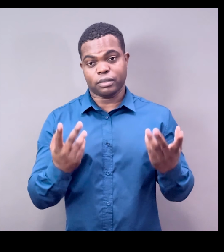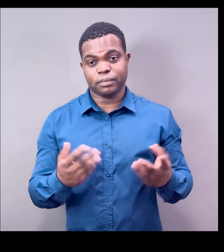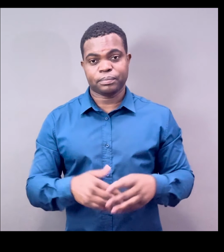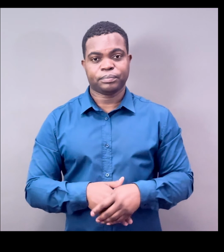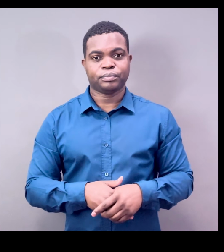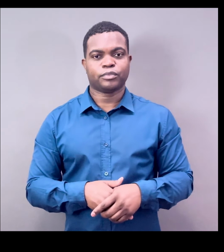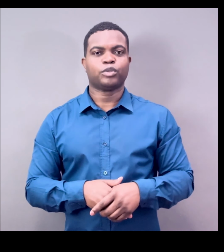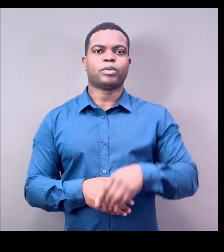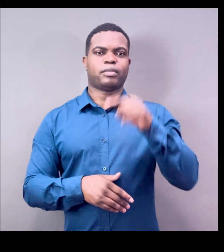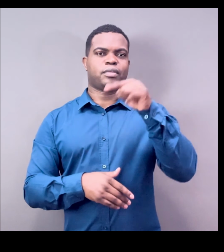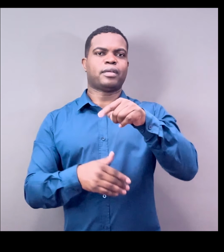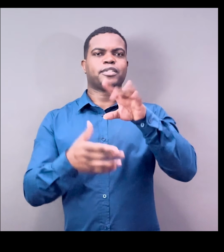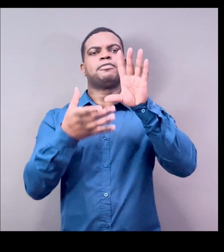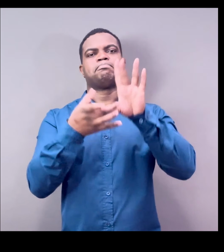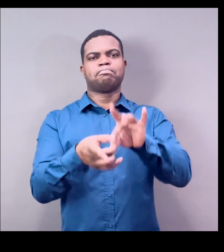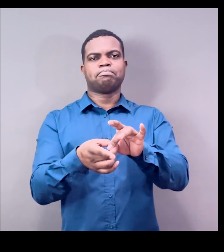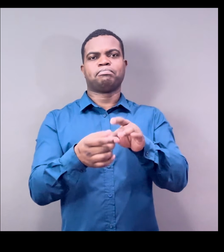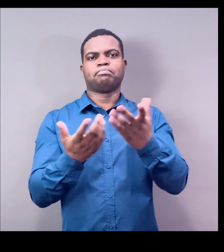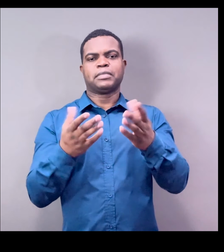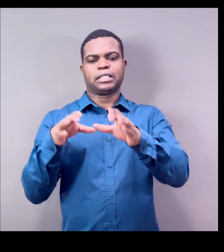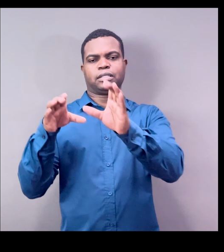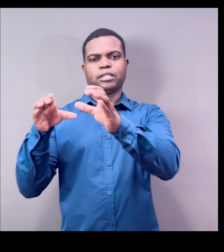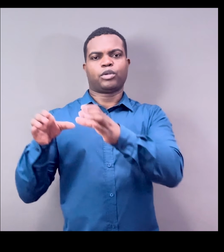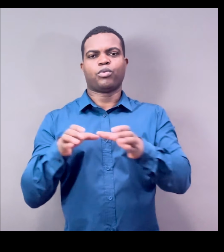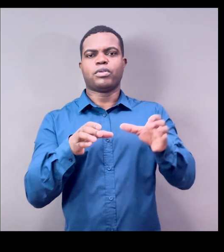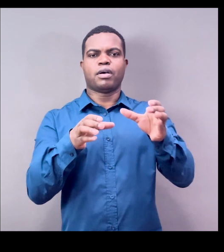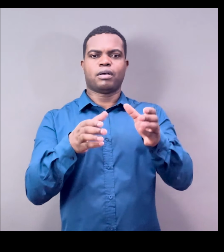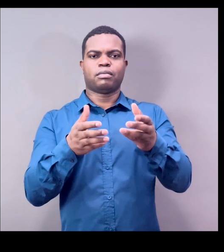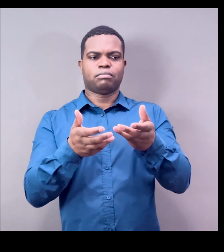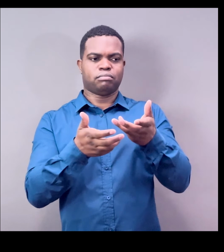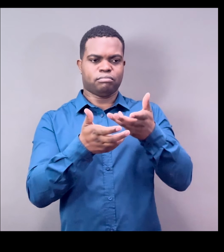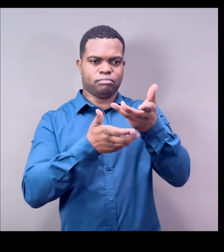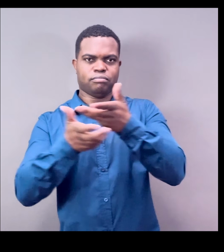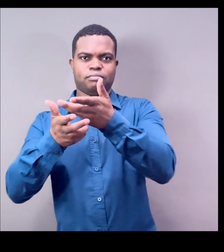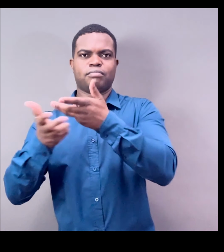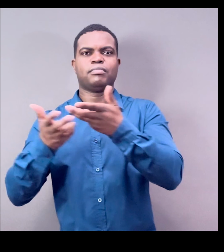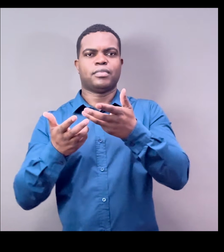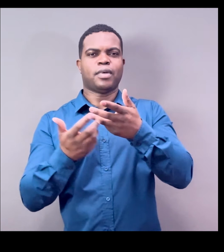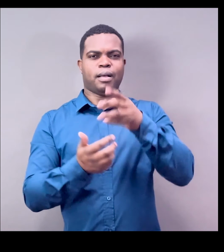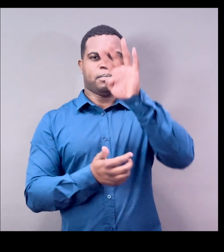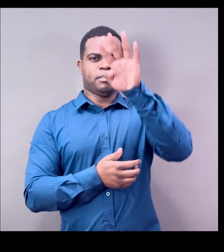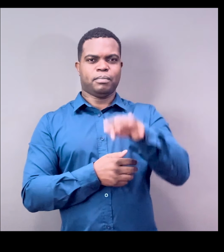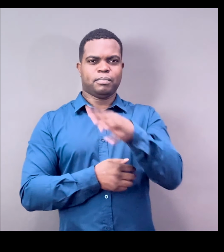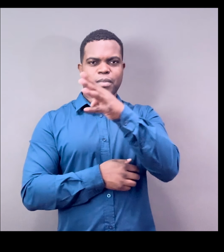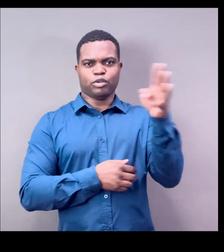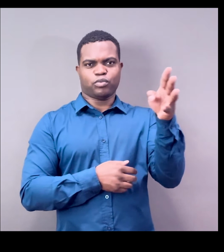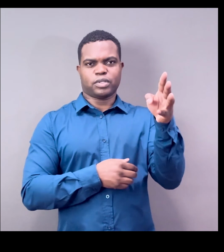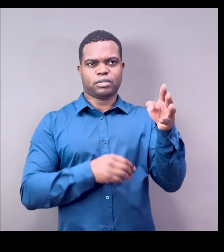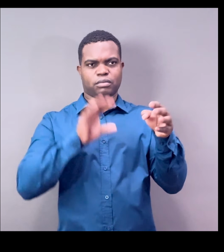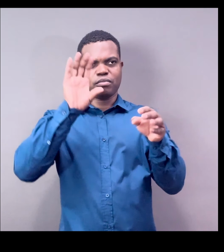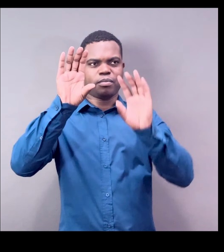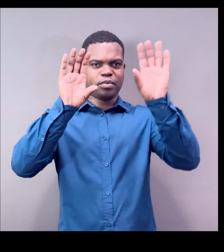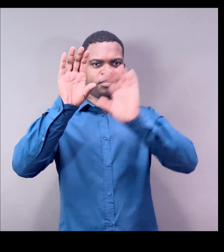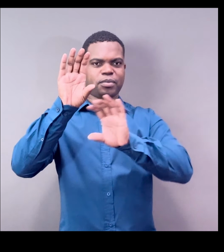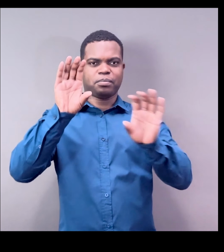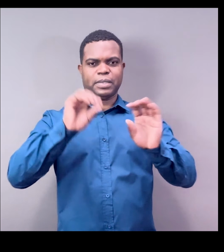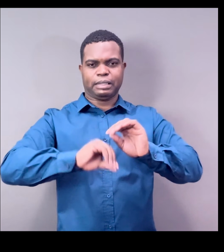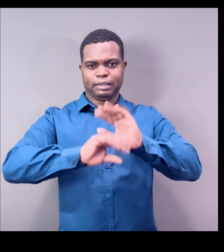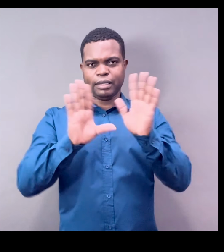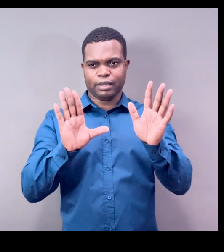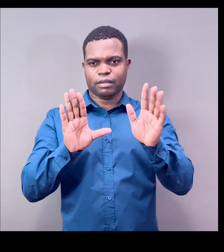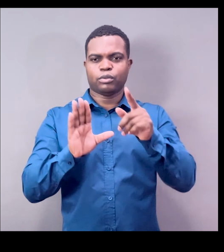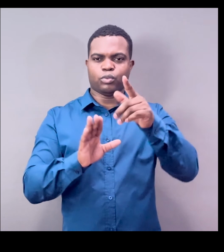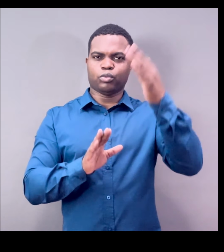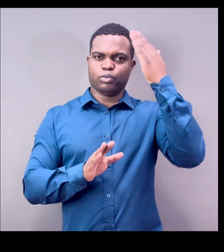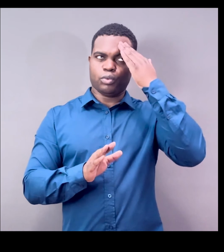So that is that about the stakeholder engagement matrix. It is very important because this will help you